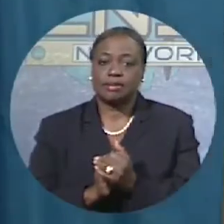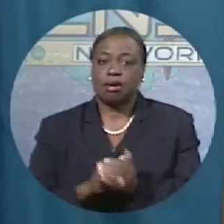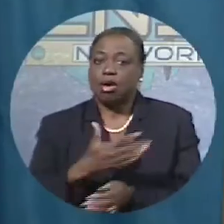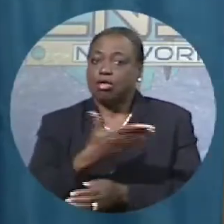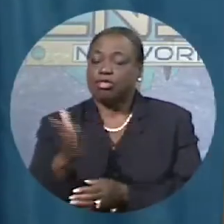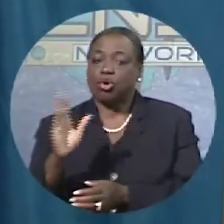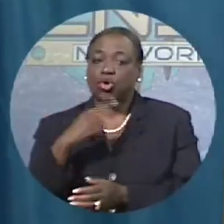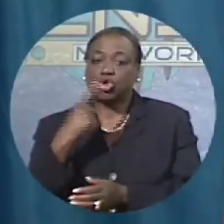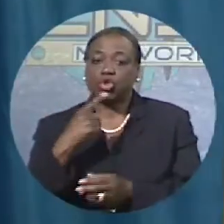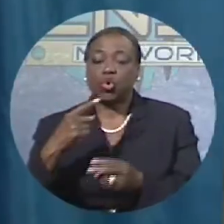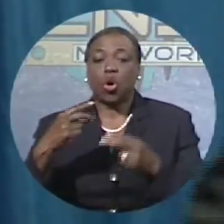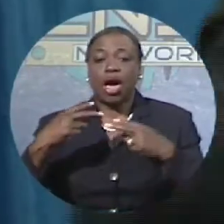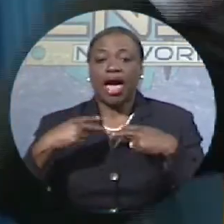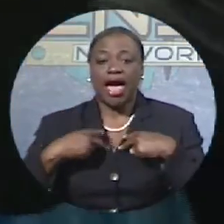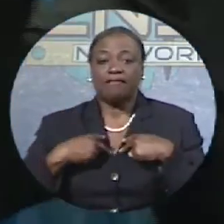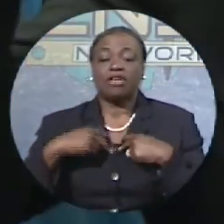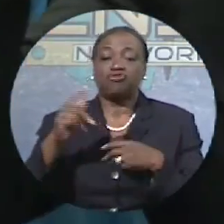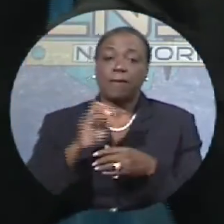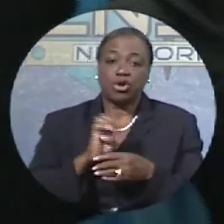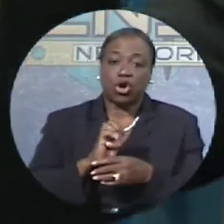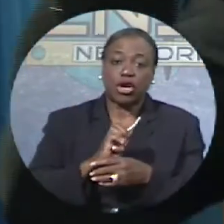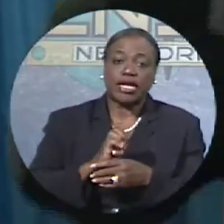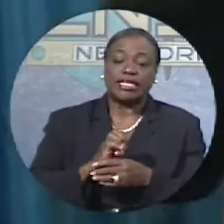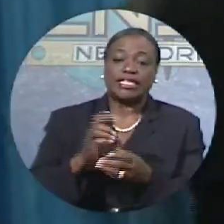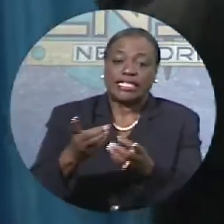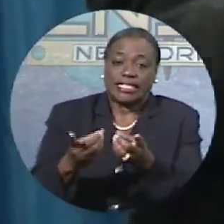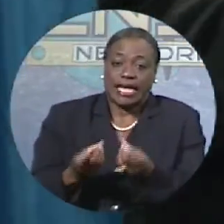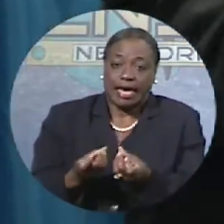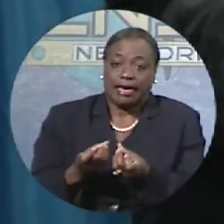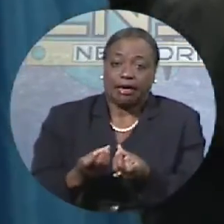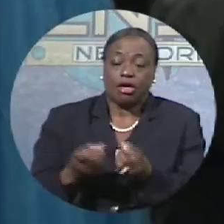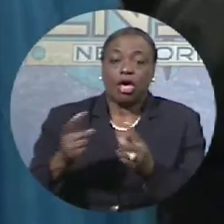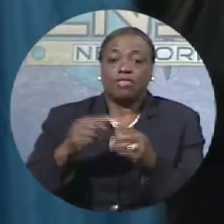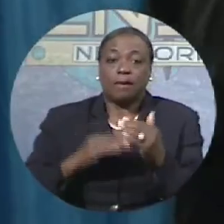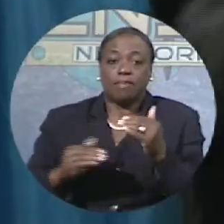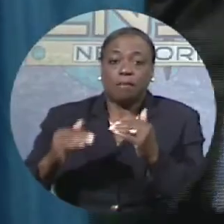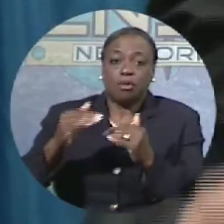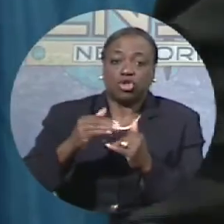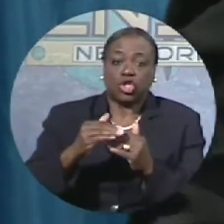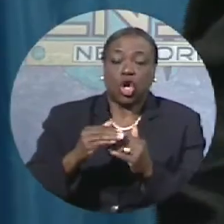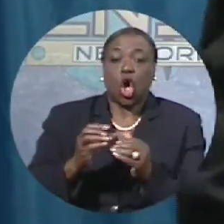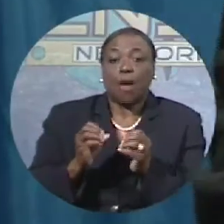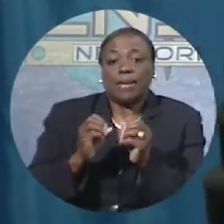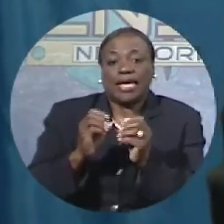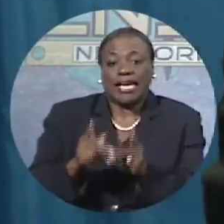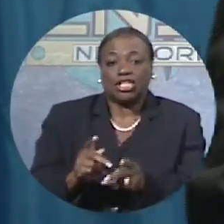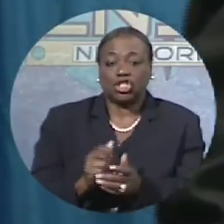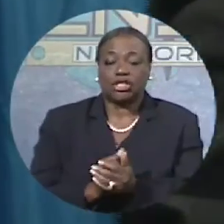those who have the entrepreneurial desire, the promotional obligation,